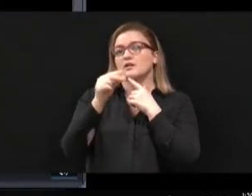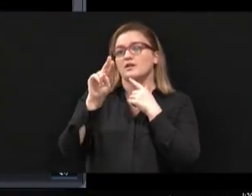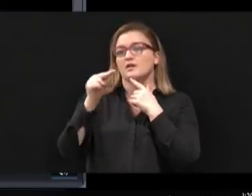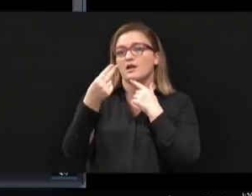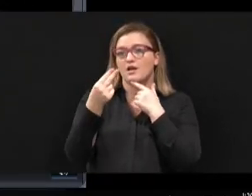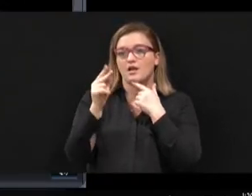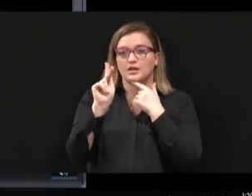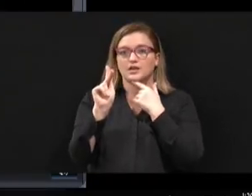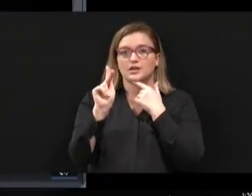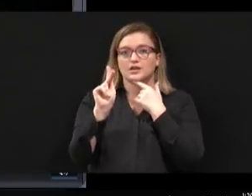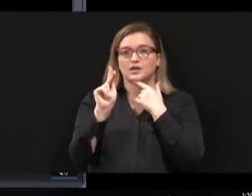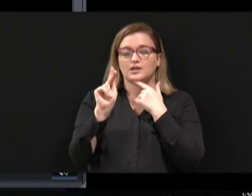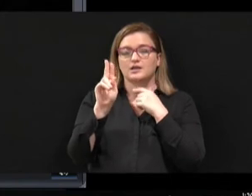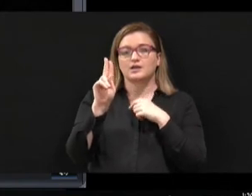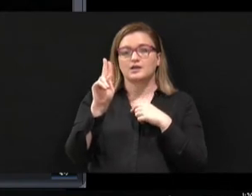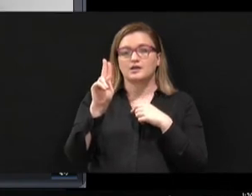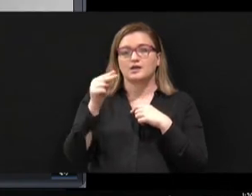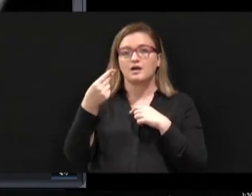K.